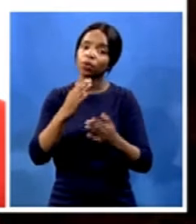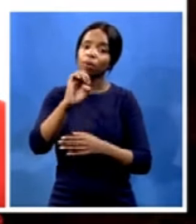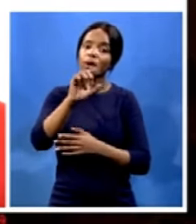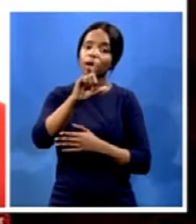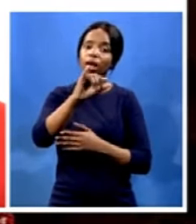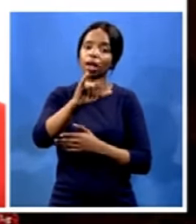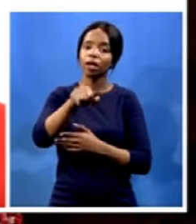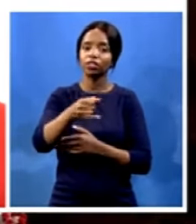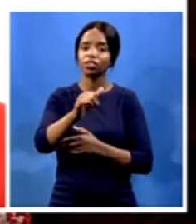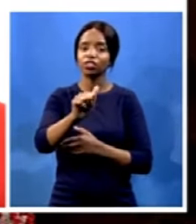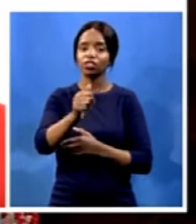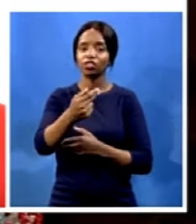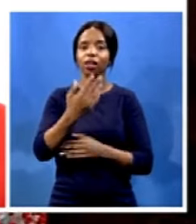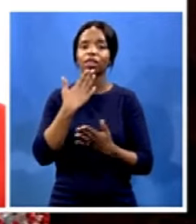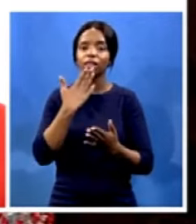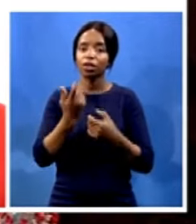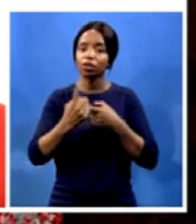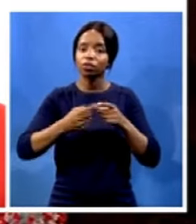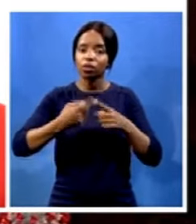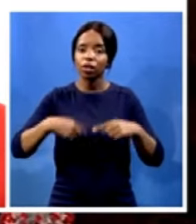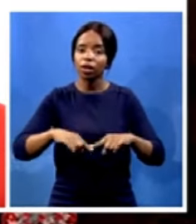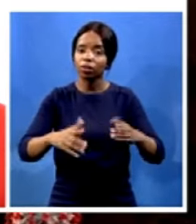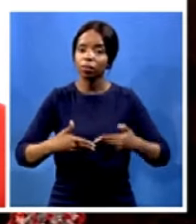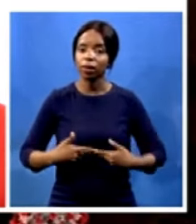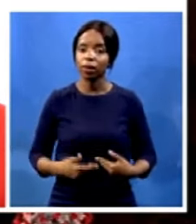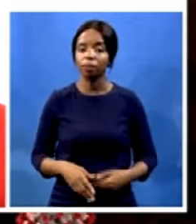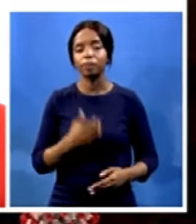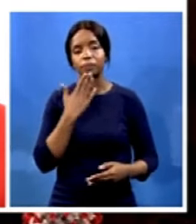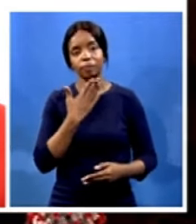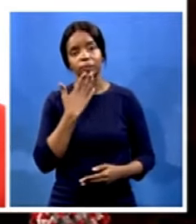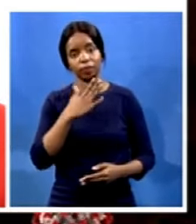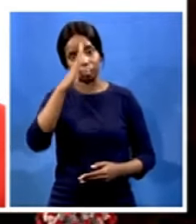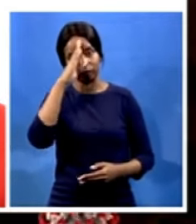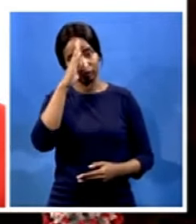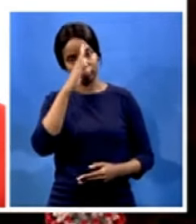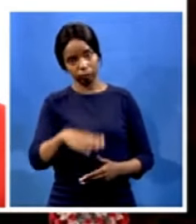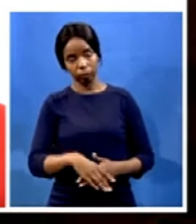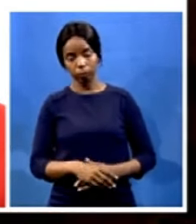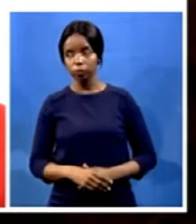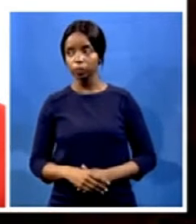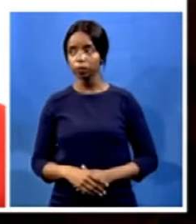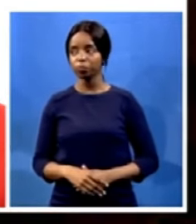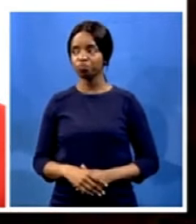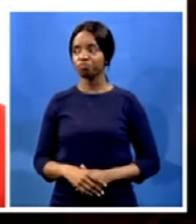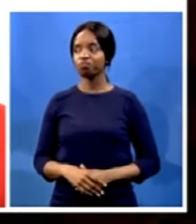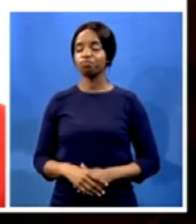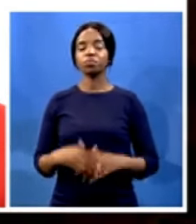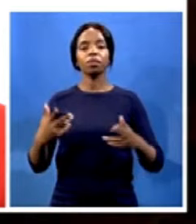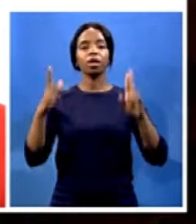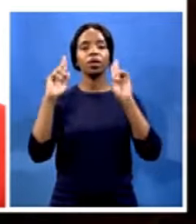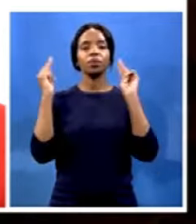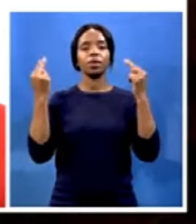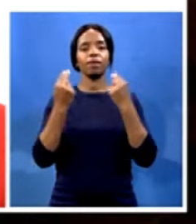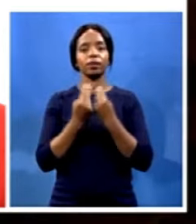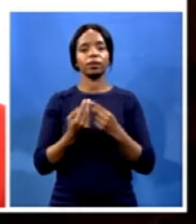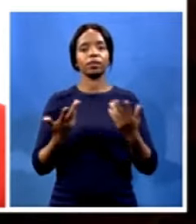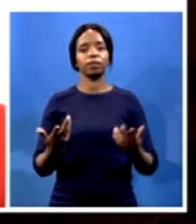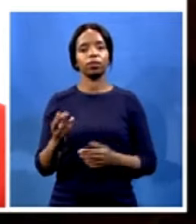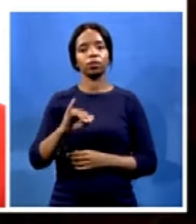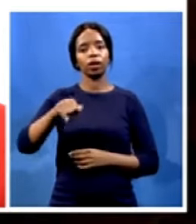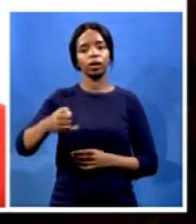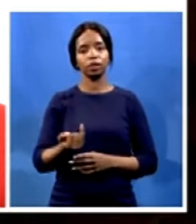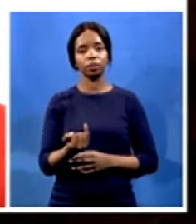good day to you, Simpiwe. Now, we've seen, for instance, at the University of Johannesburg, this online